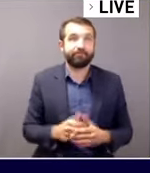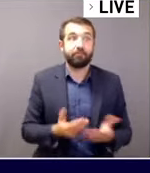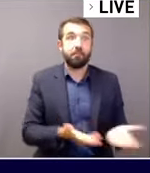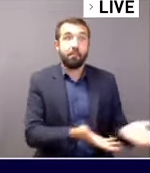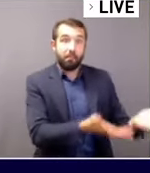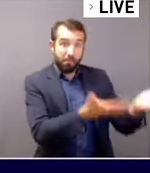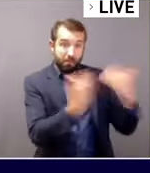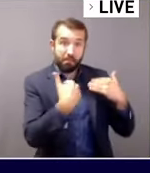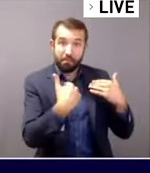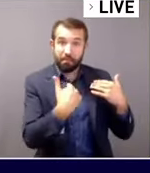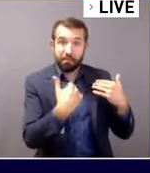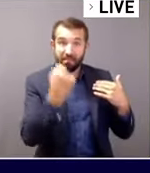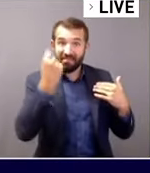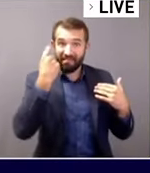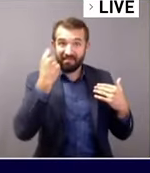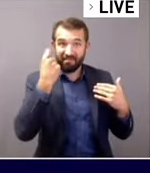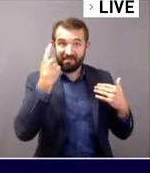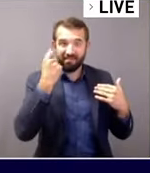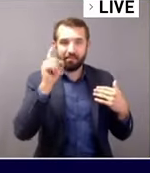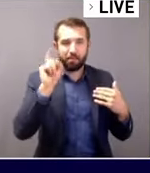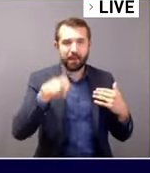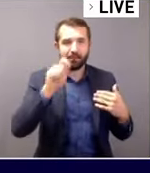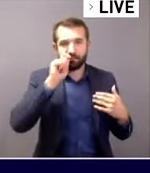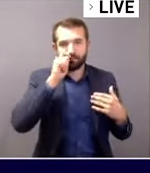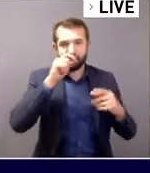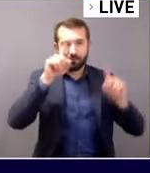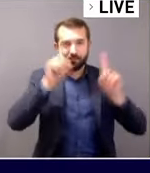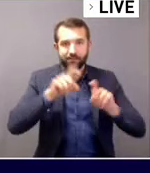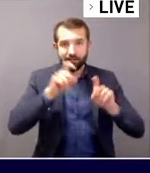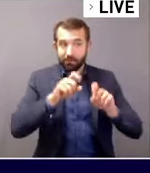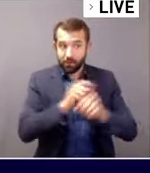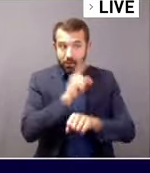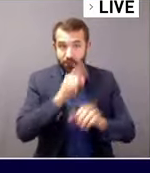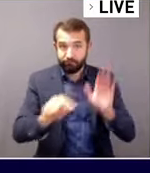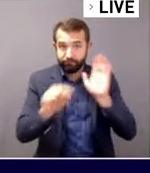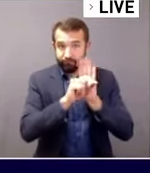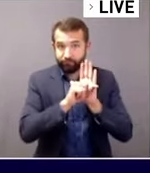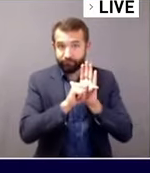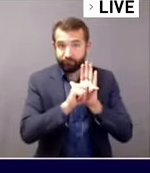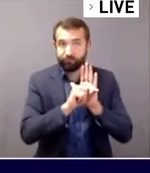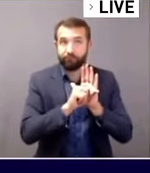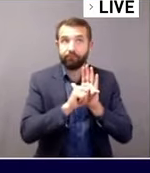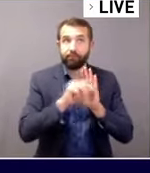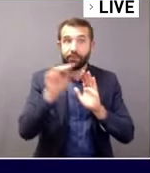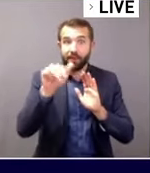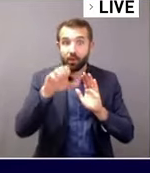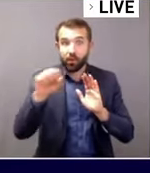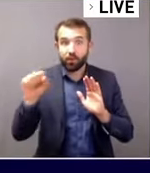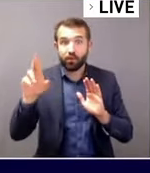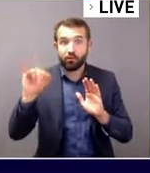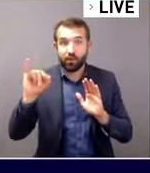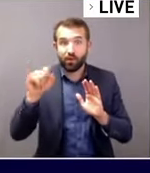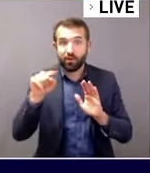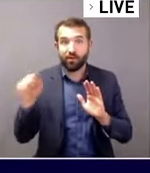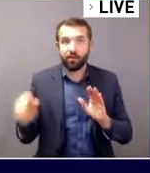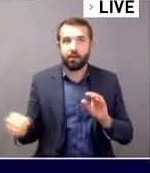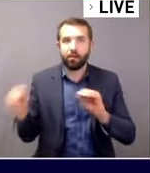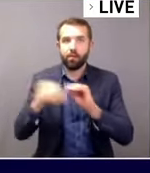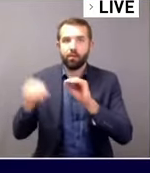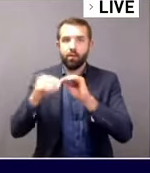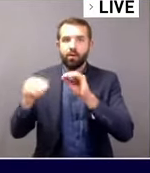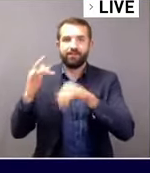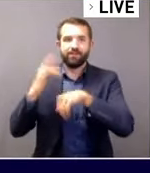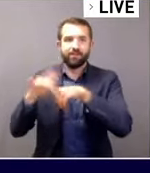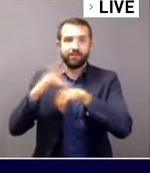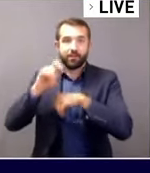And as testing availability has increased in places like Massachusetts and Rhode Island, we hope, we believe they'll be able to get a test